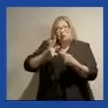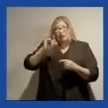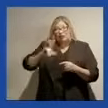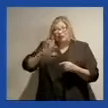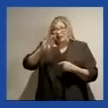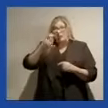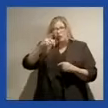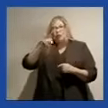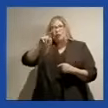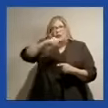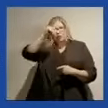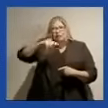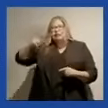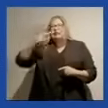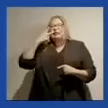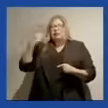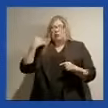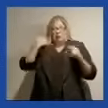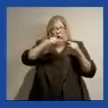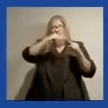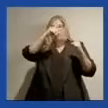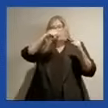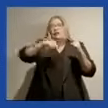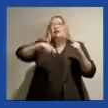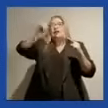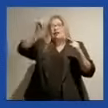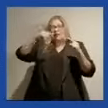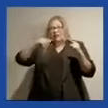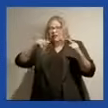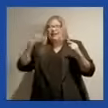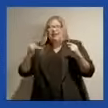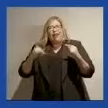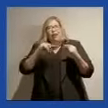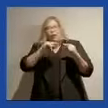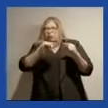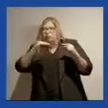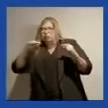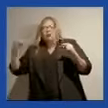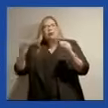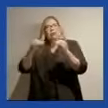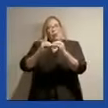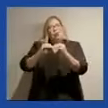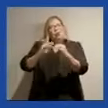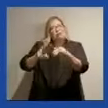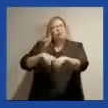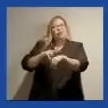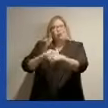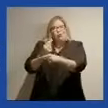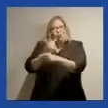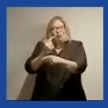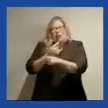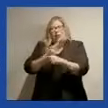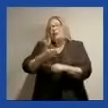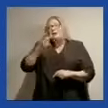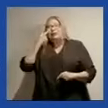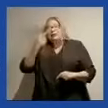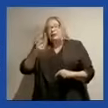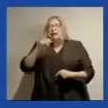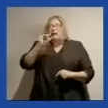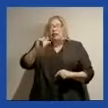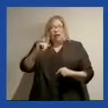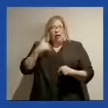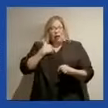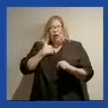normalization. What I mean by normalization, again, a period of distortions and corrections on the basis of the supercharged